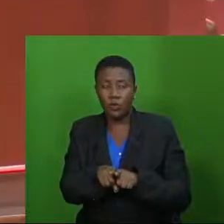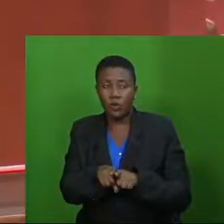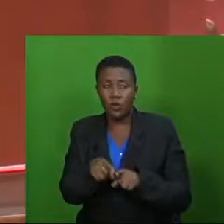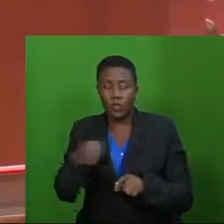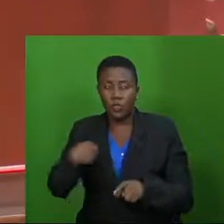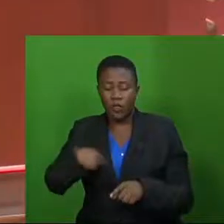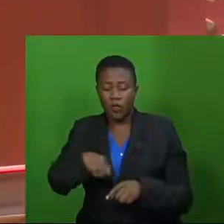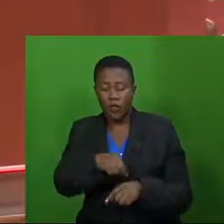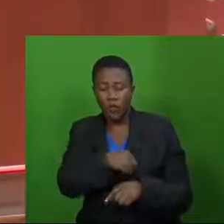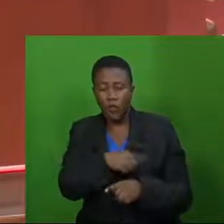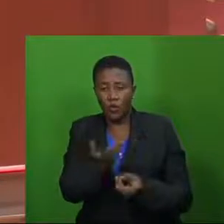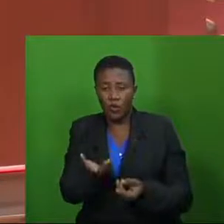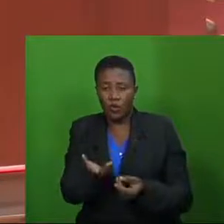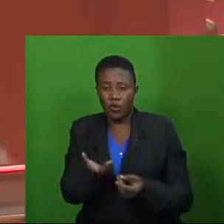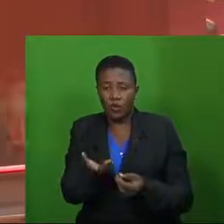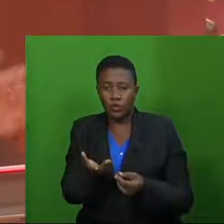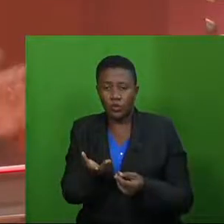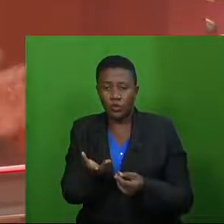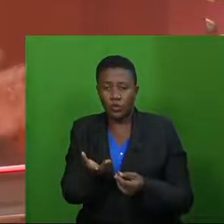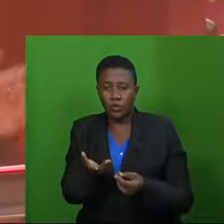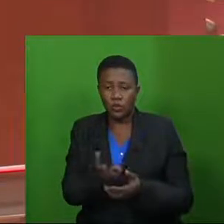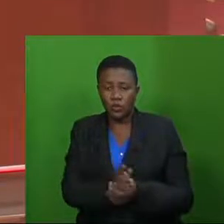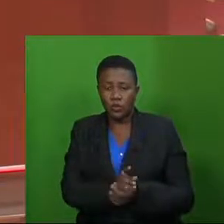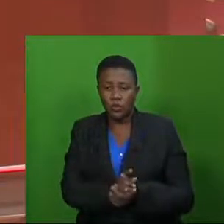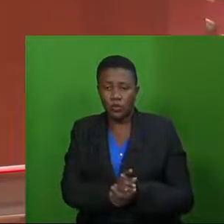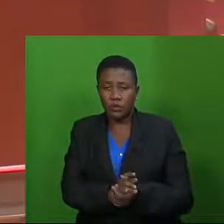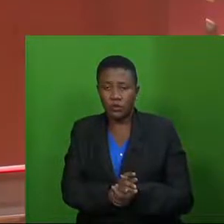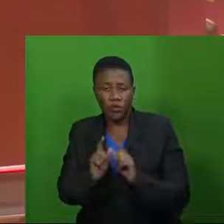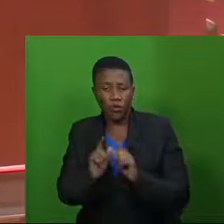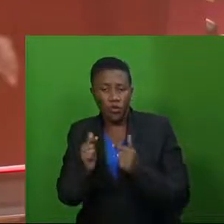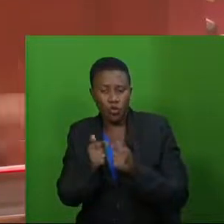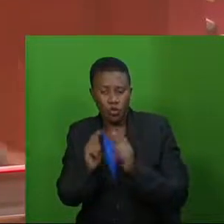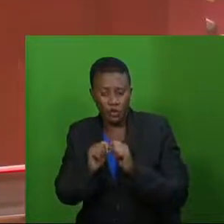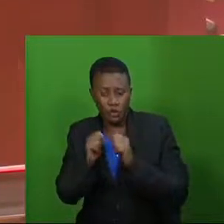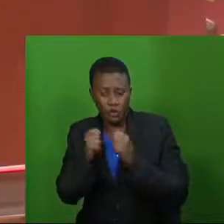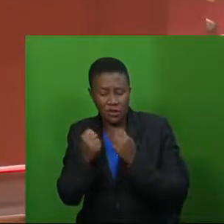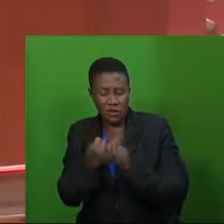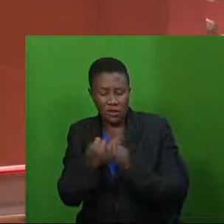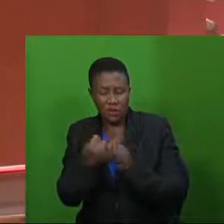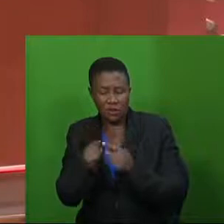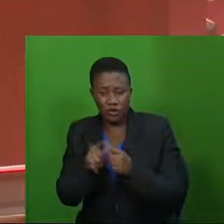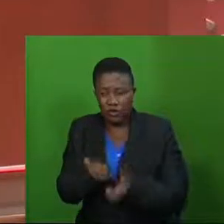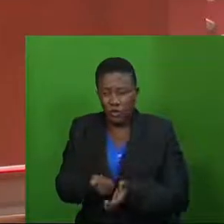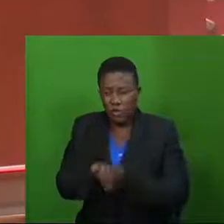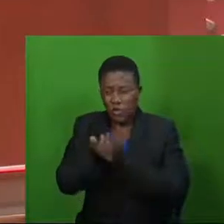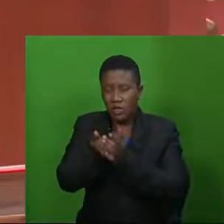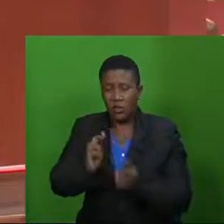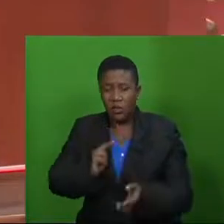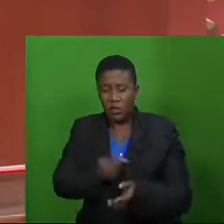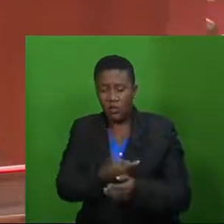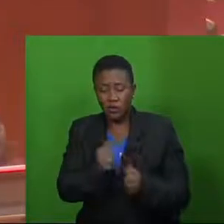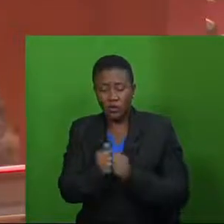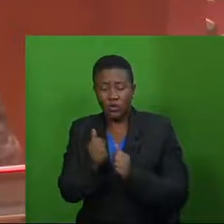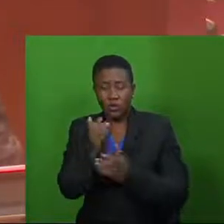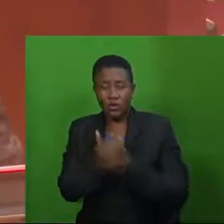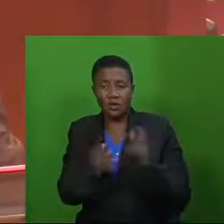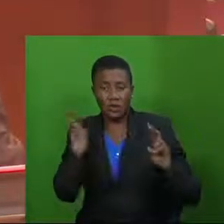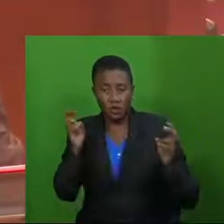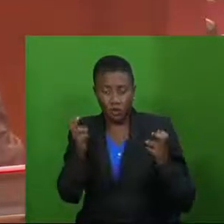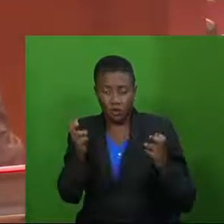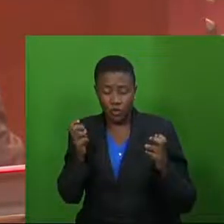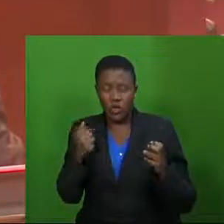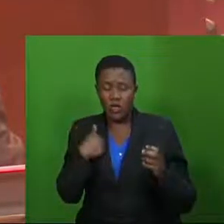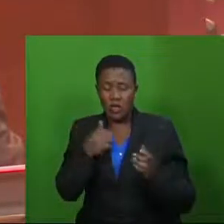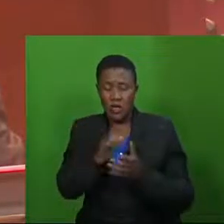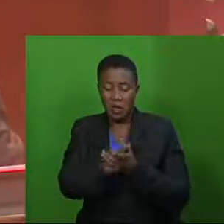back Michelle's Suoko to help us deal with the outstanding issues. And I believe that